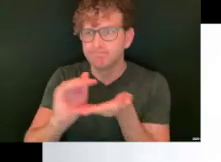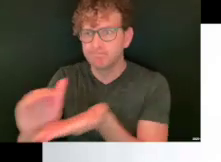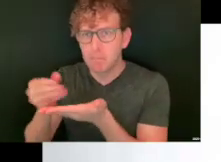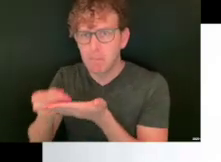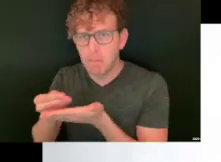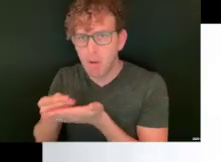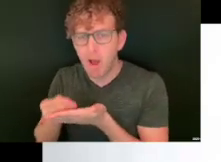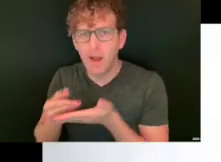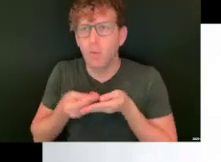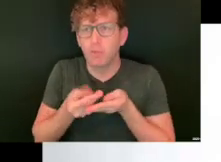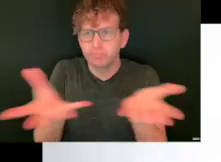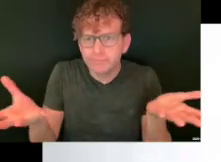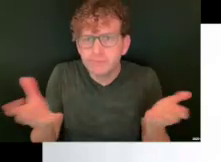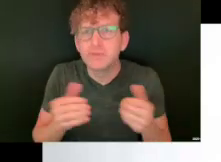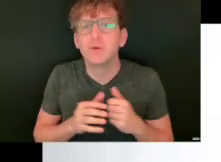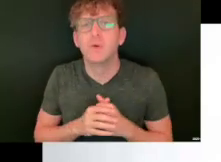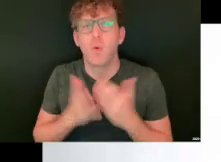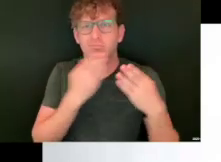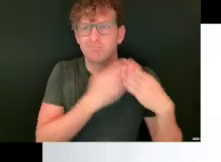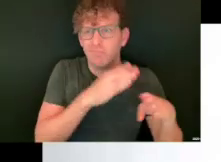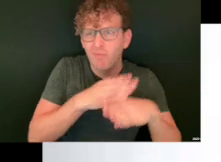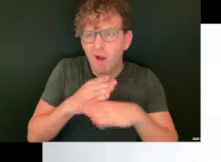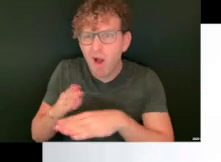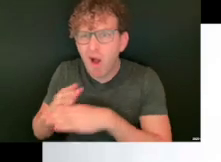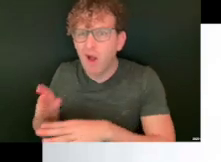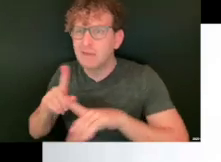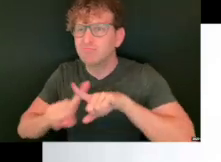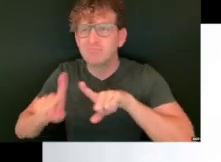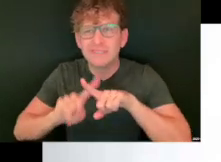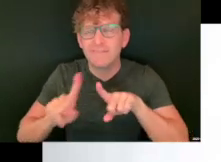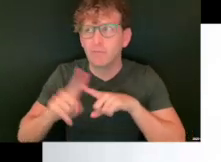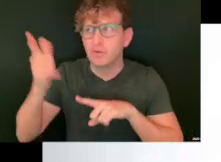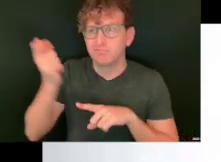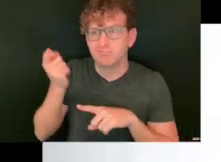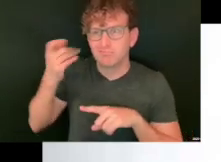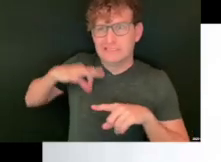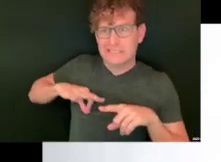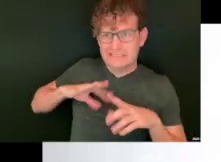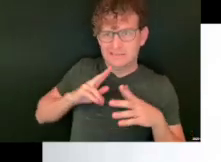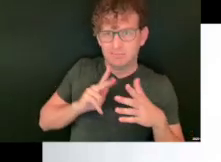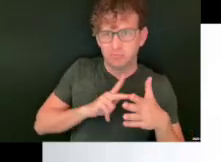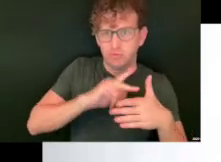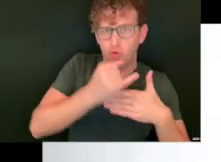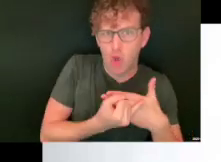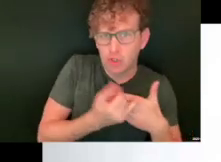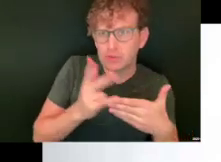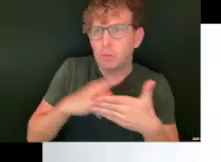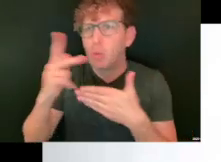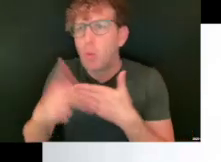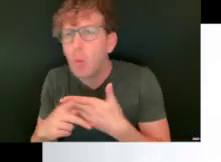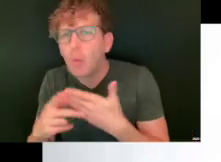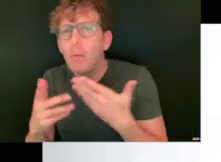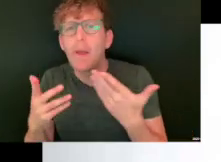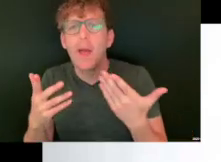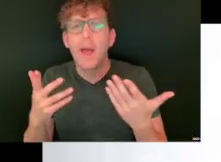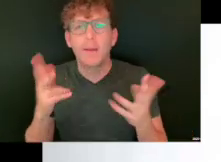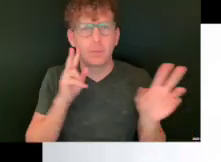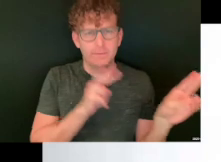proposed changes for this year. And as you just participated in the 3 poll questions.